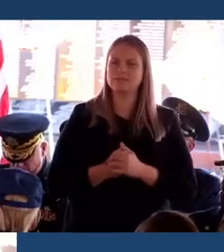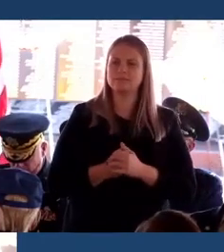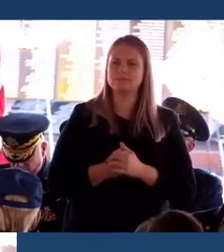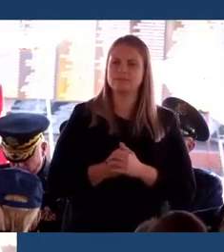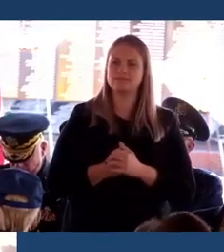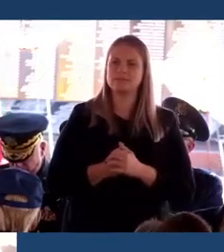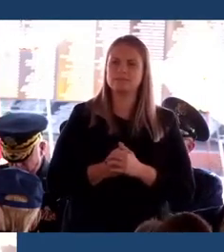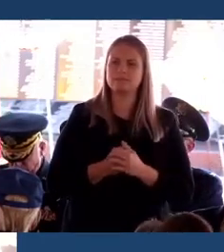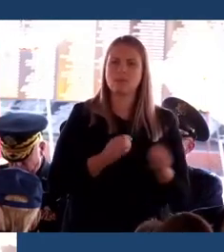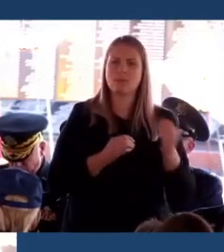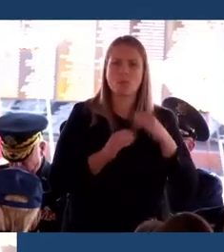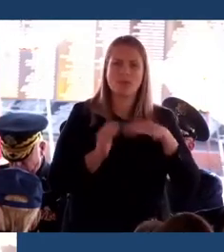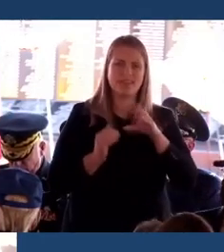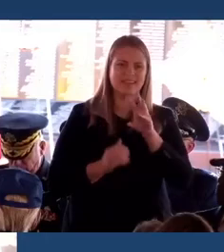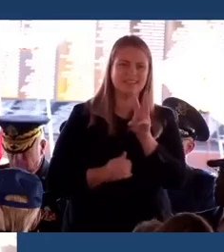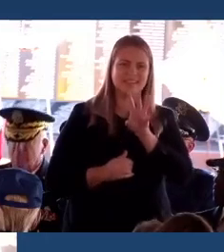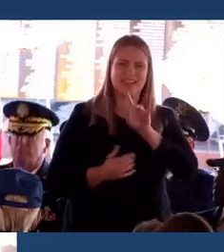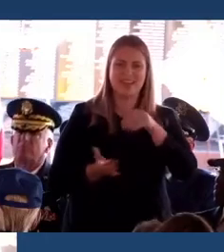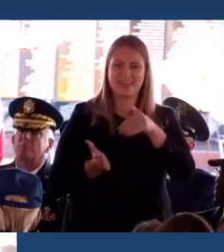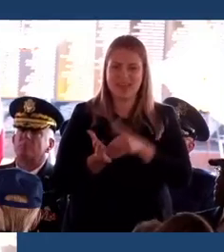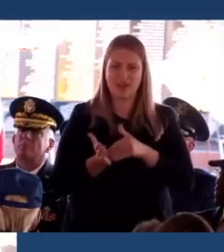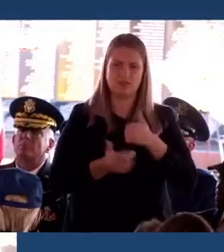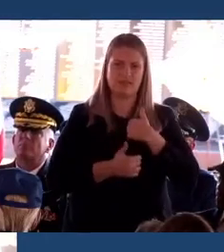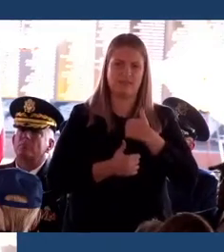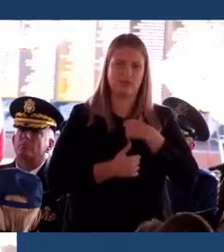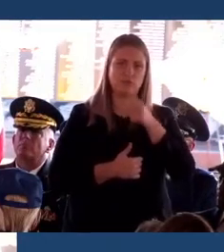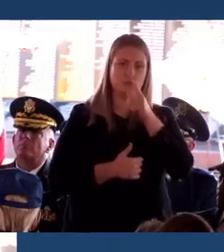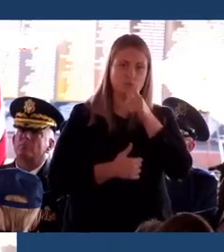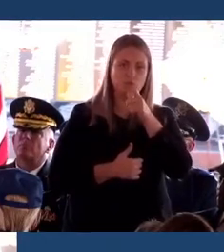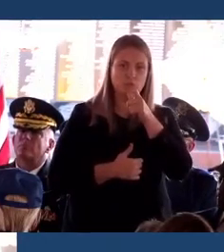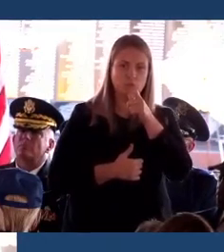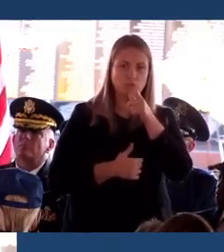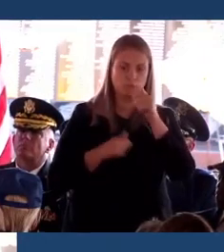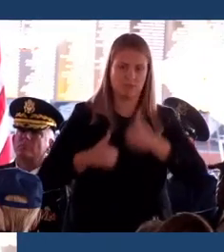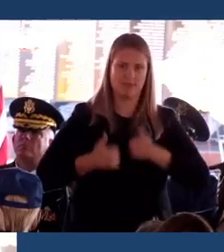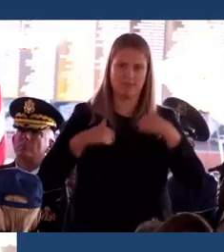than 68,000 veterans who call Delaware home.